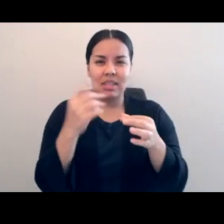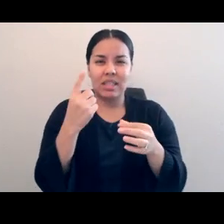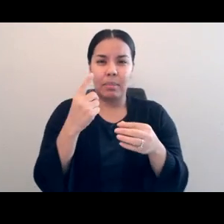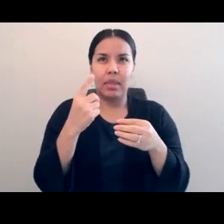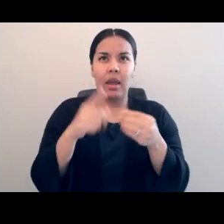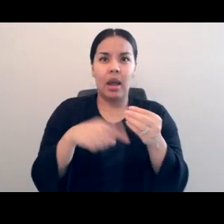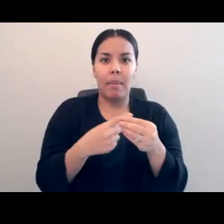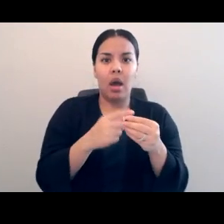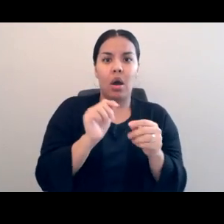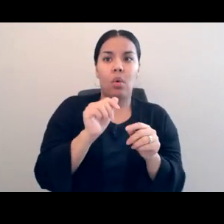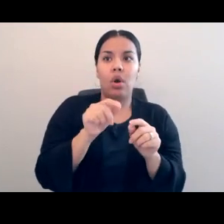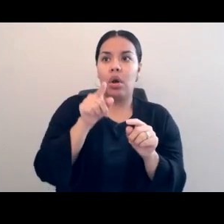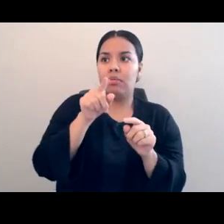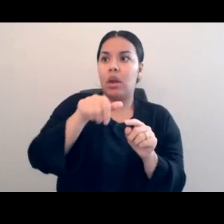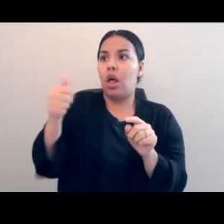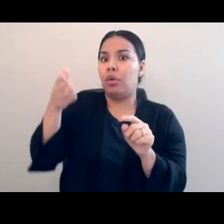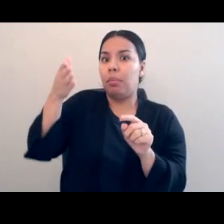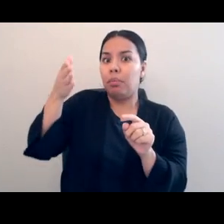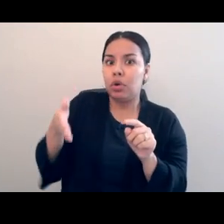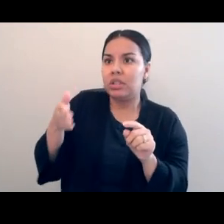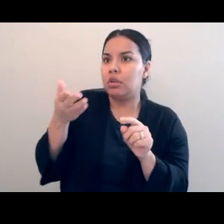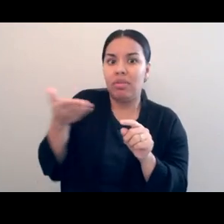don't tag that person or that account,